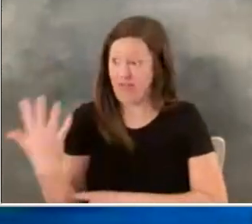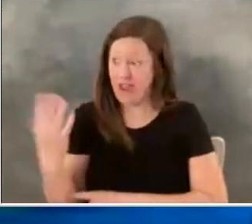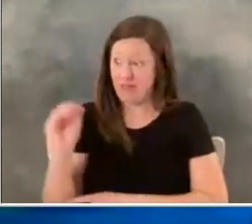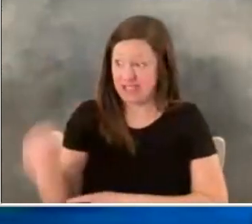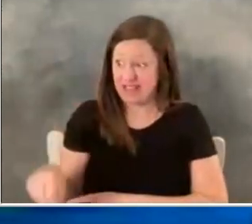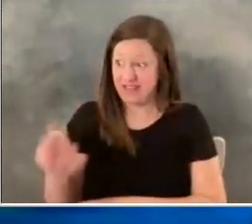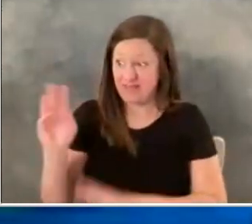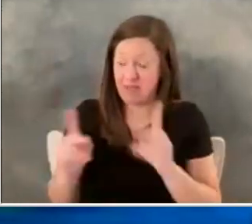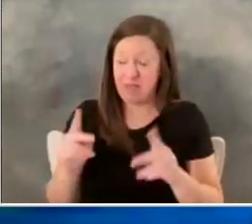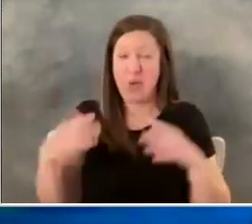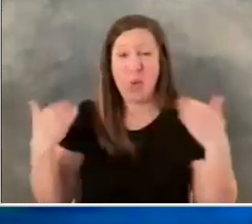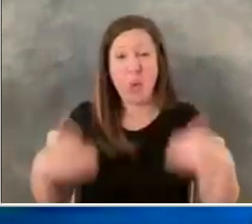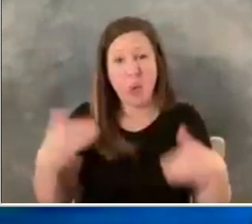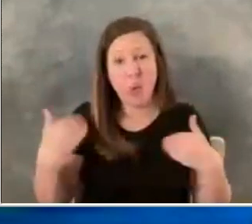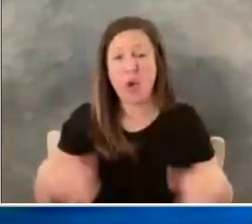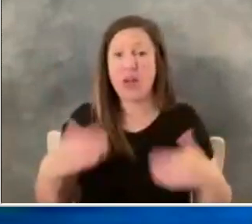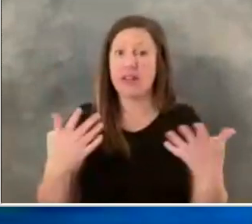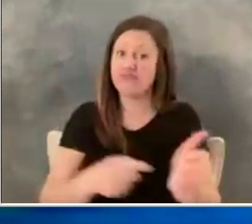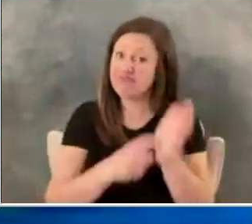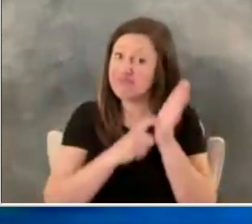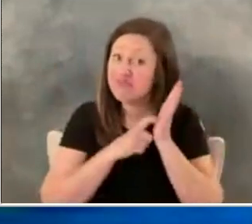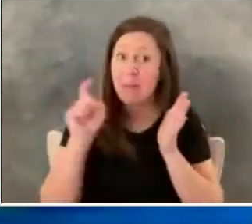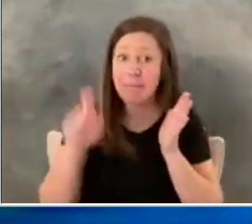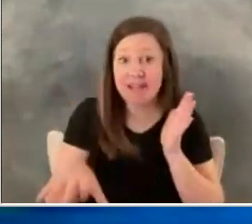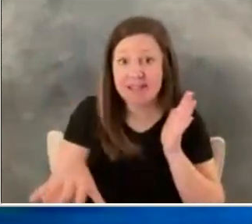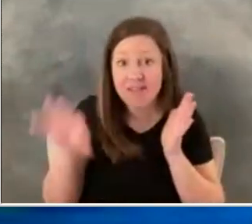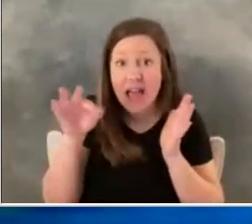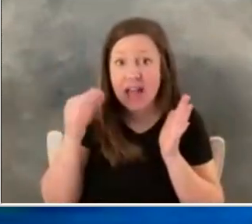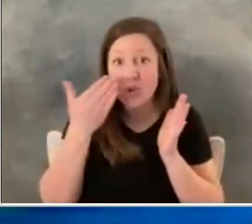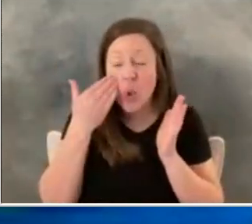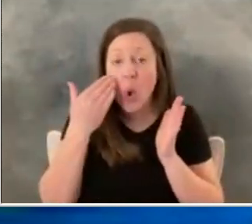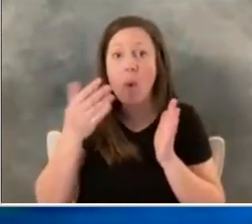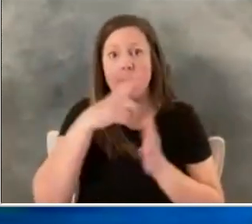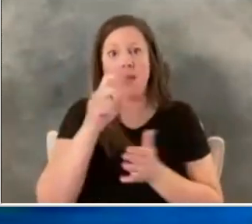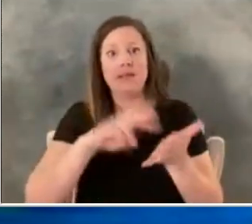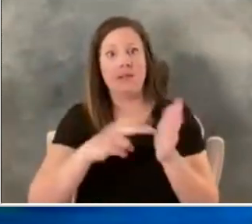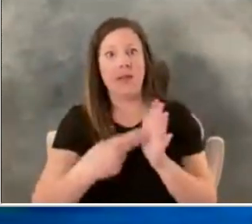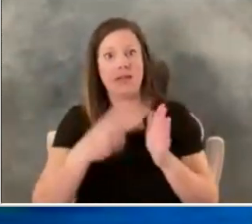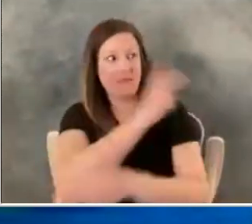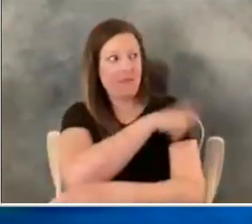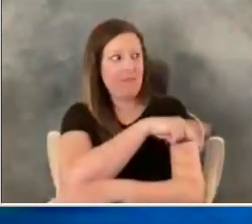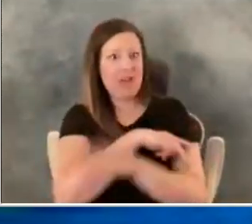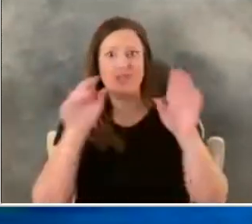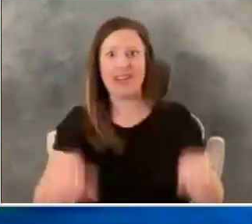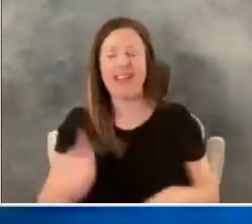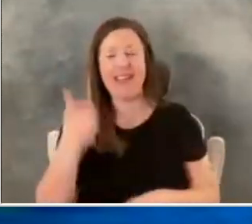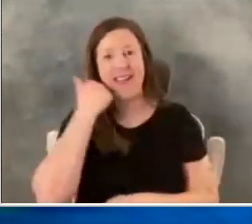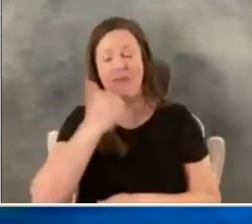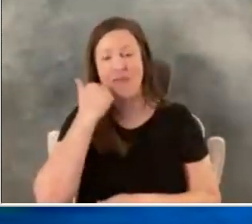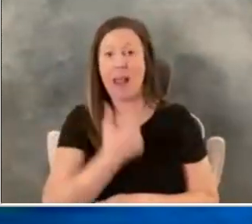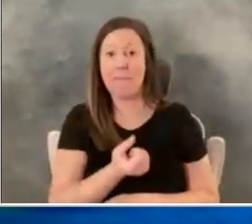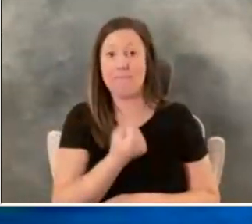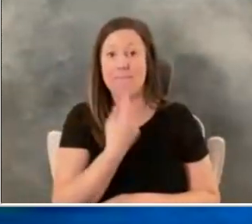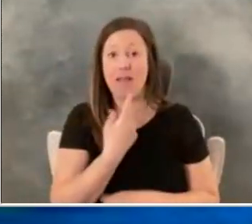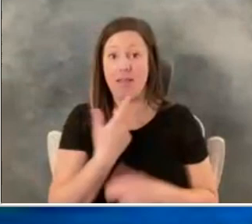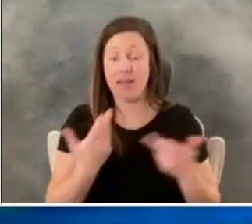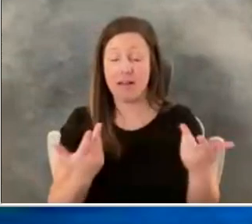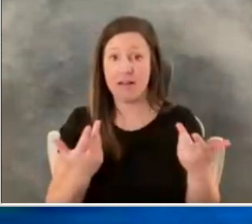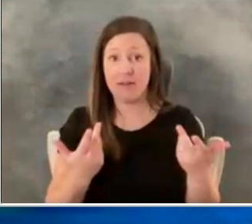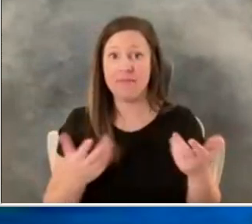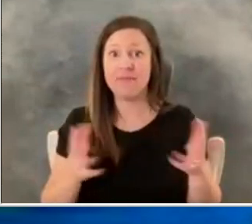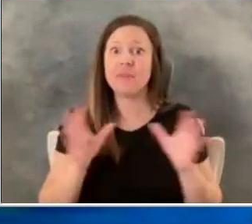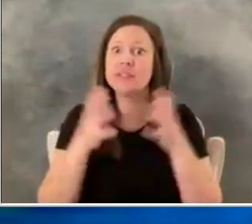finding, because this means that a patient is able to take an oral therapy daily that is typically much